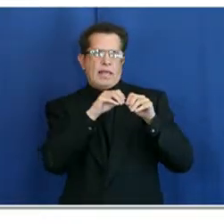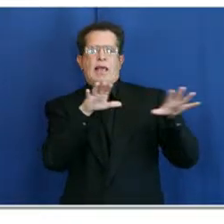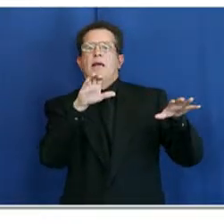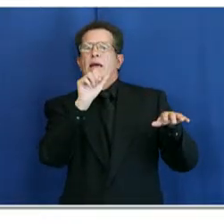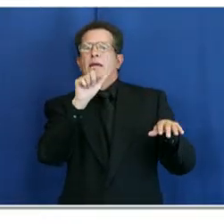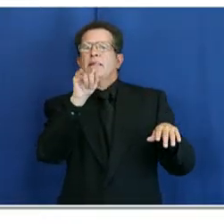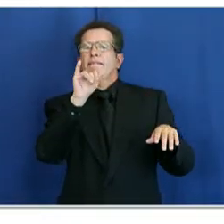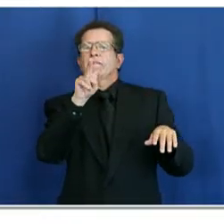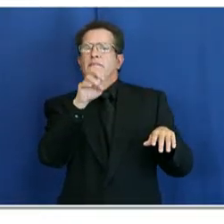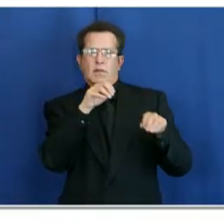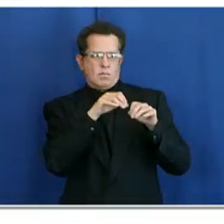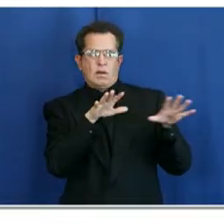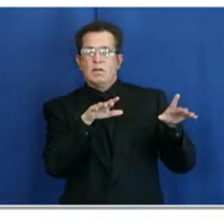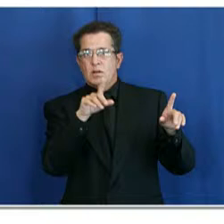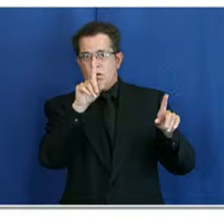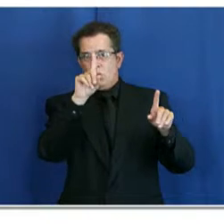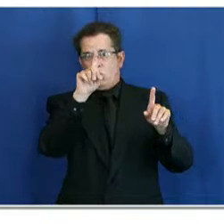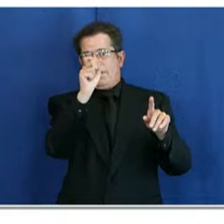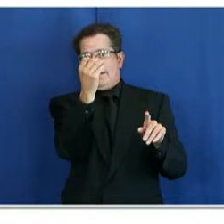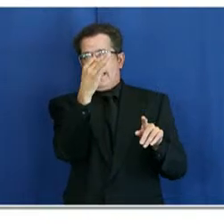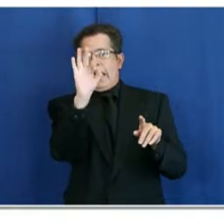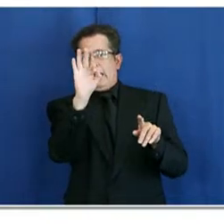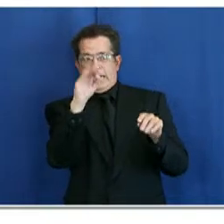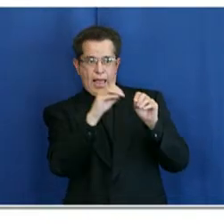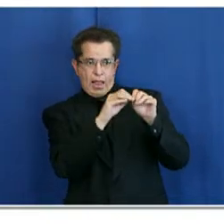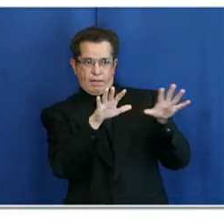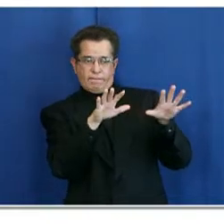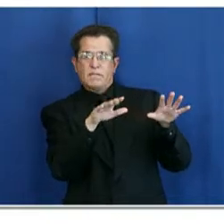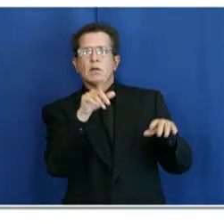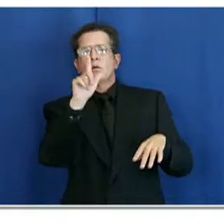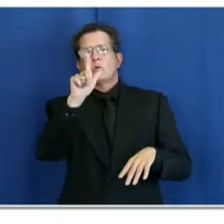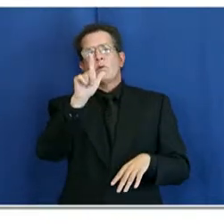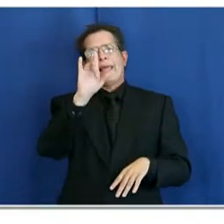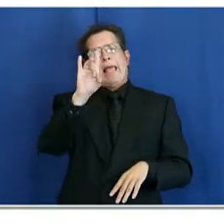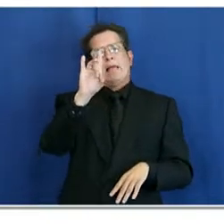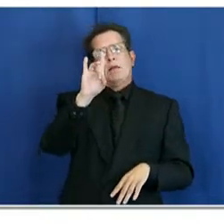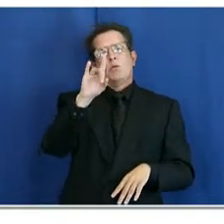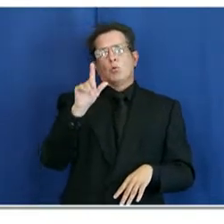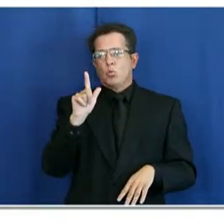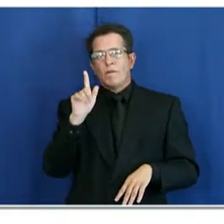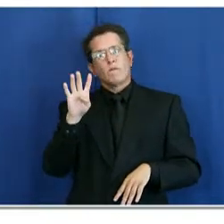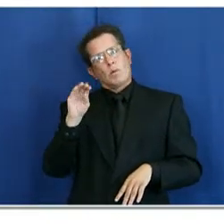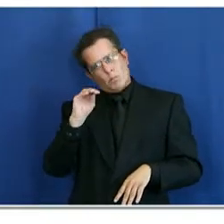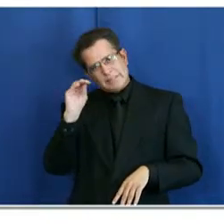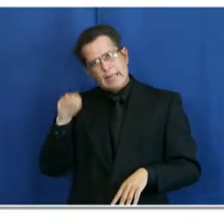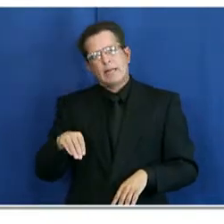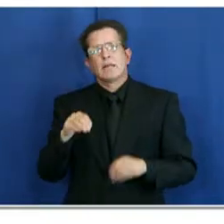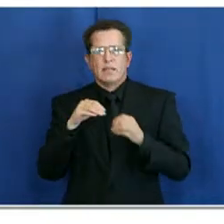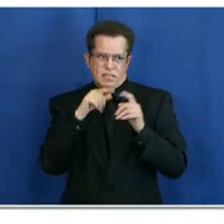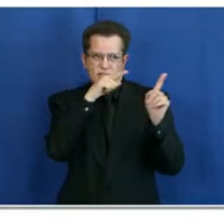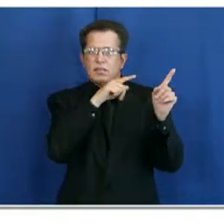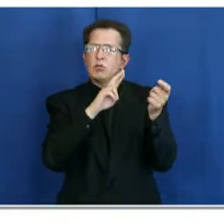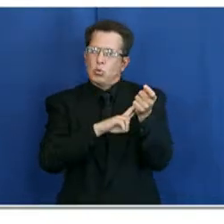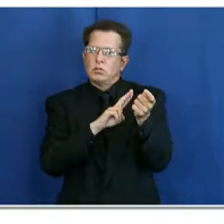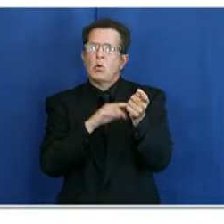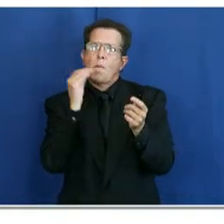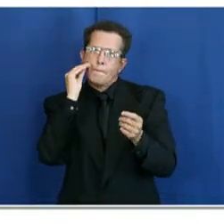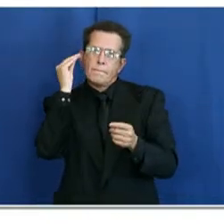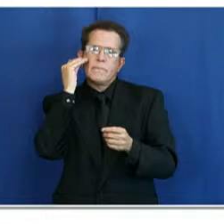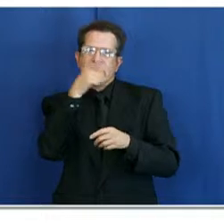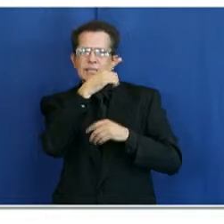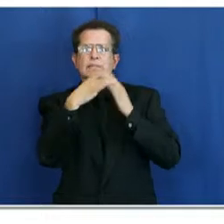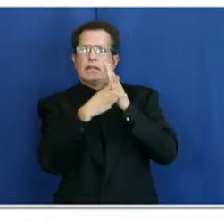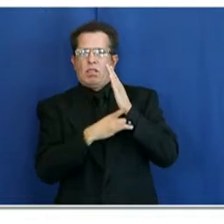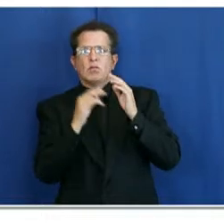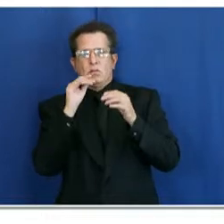of these 119 active outbreaks, 28 or 24% are in the skilled nursing facilities,